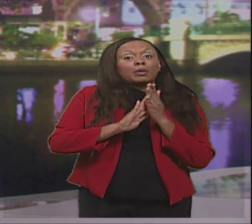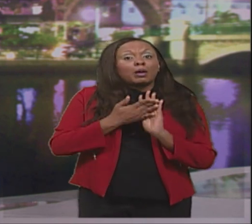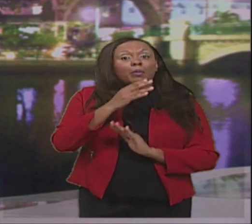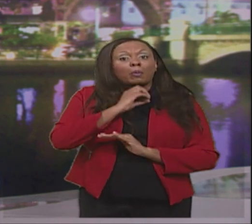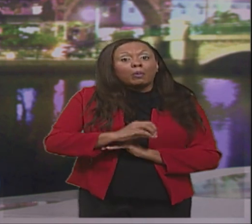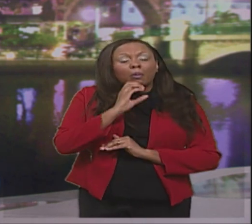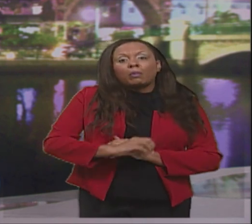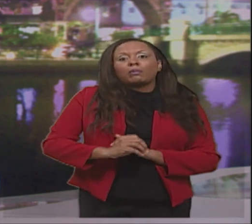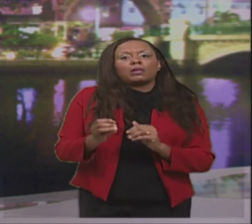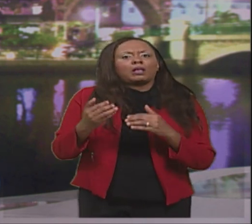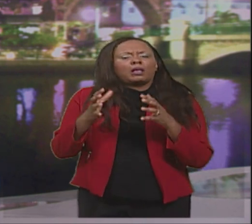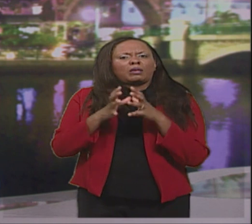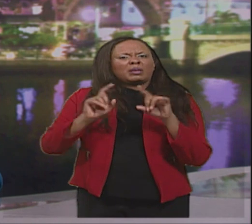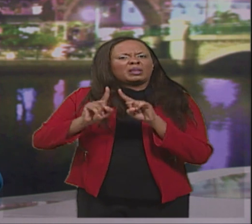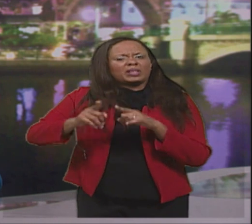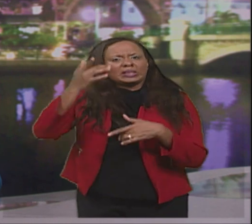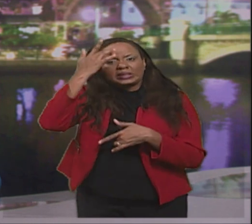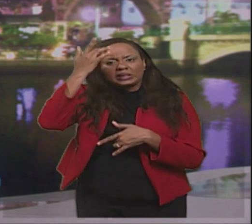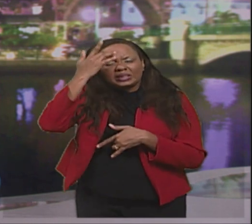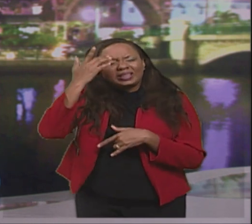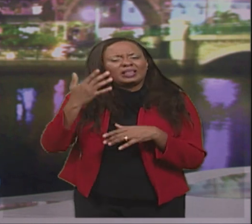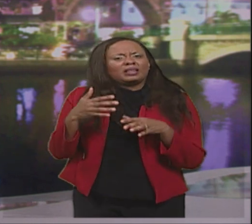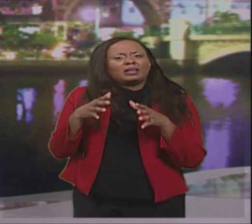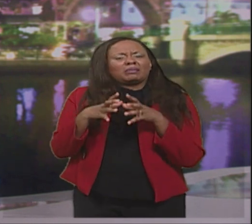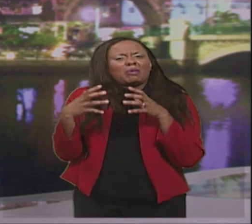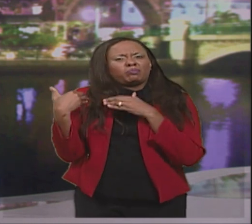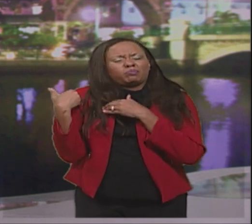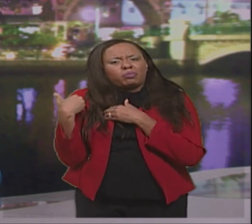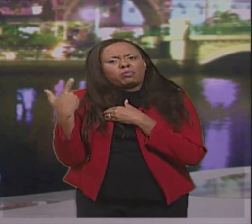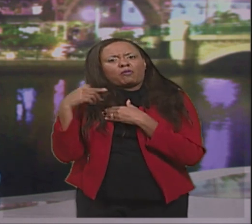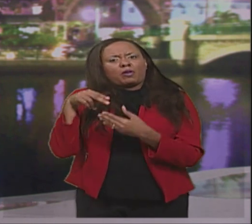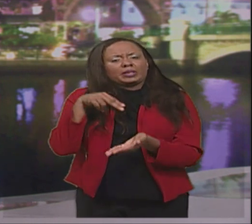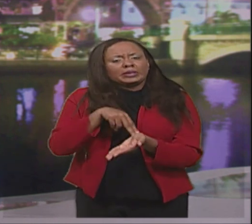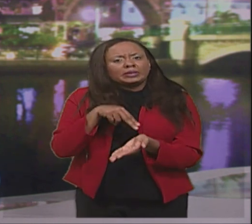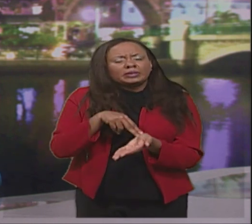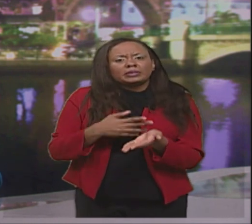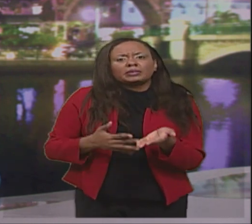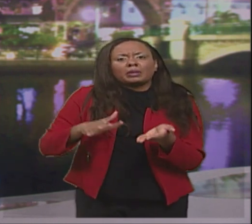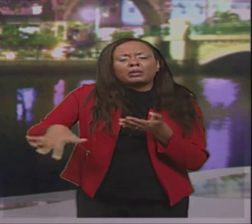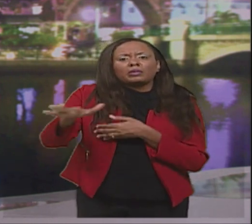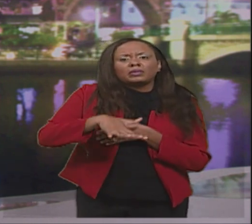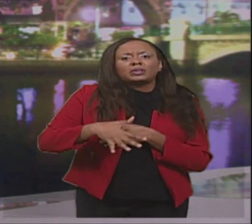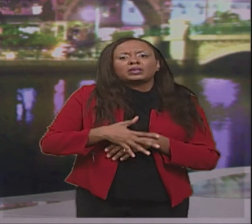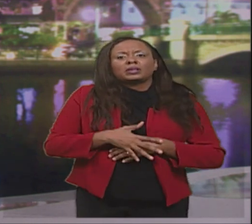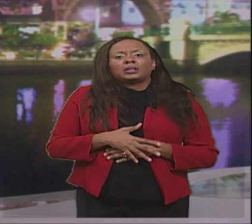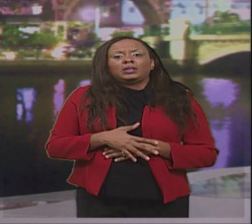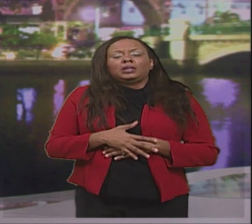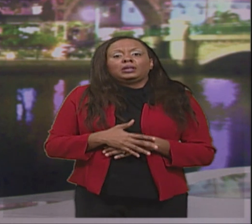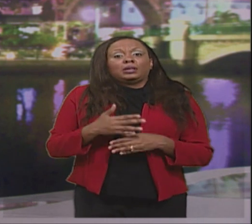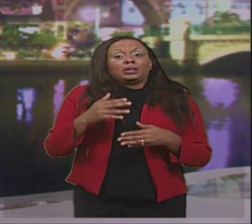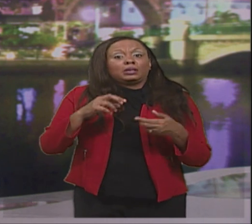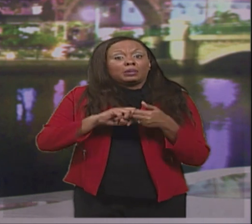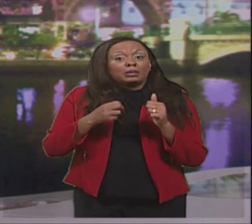with chronic non-communicable diseases are placing a much heavier burden on the nursing community. According to Ms. Waterman, part